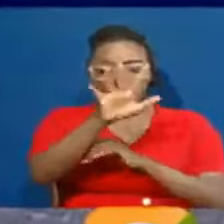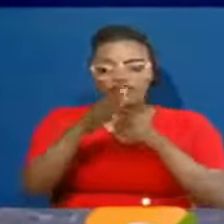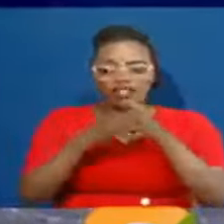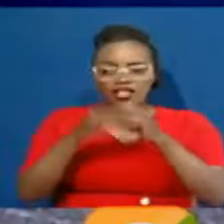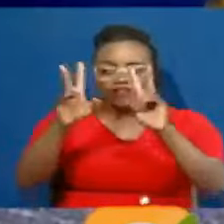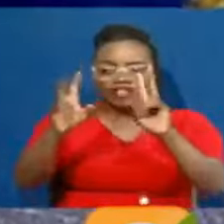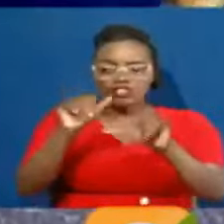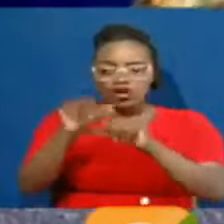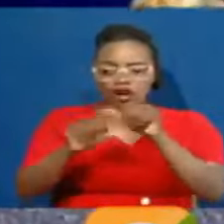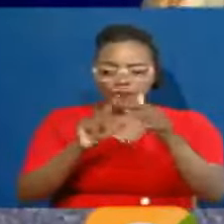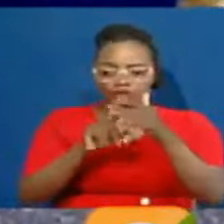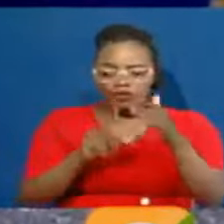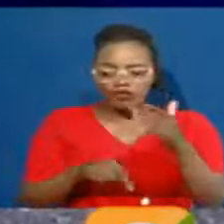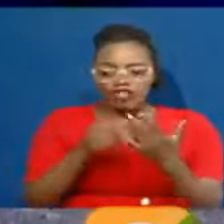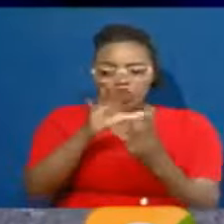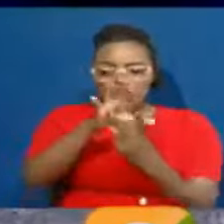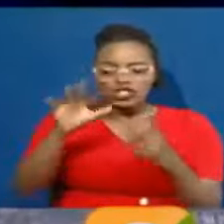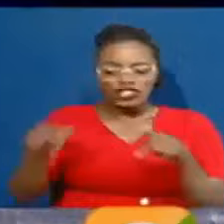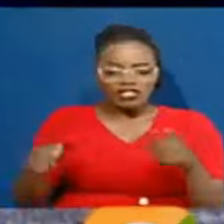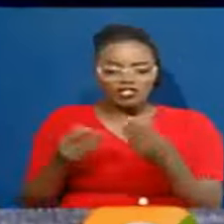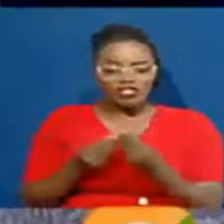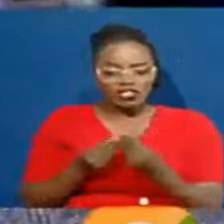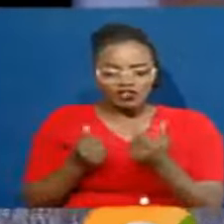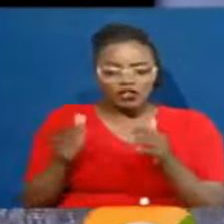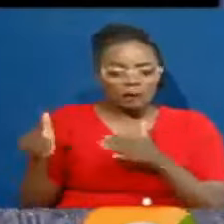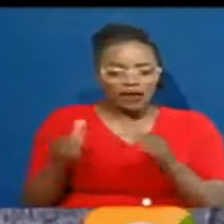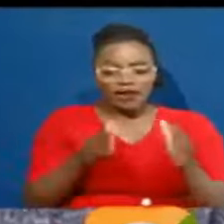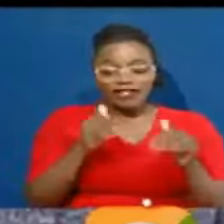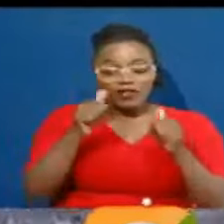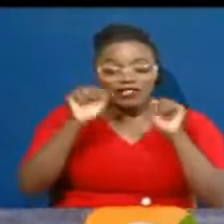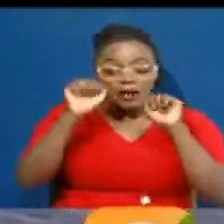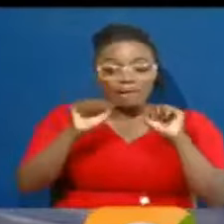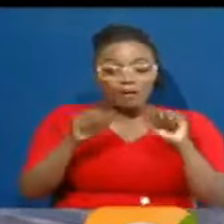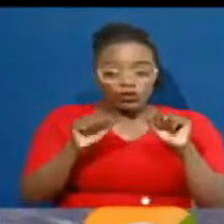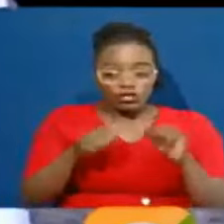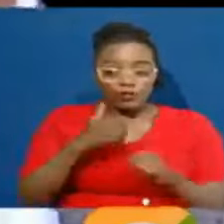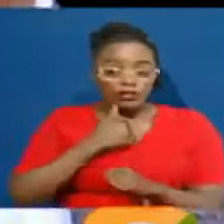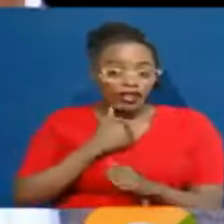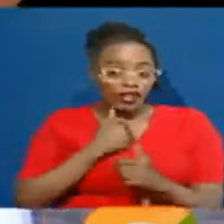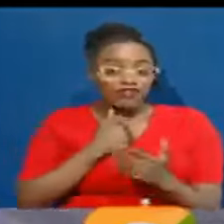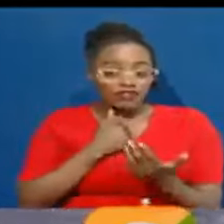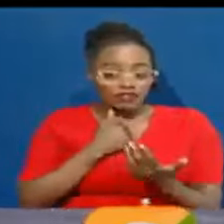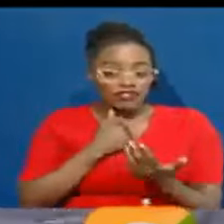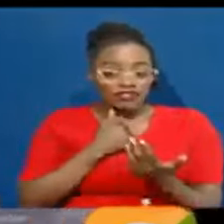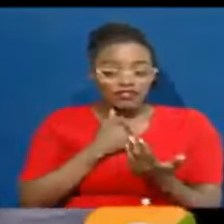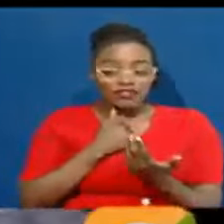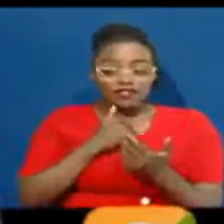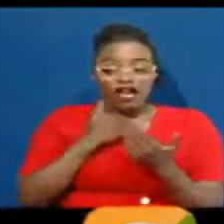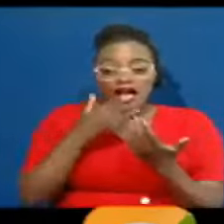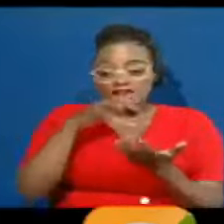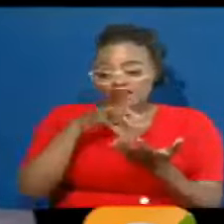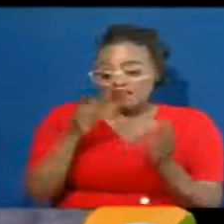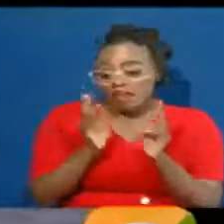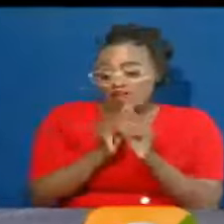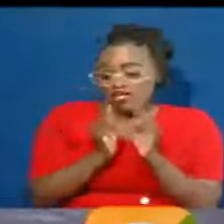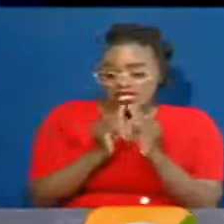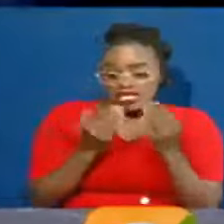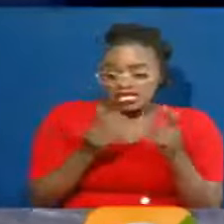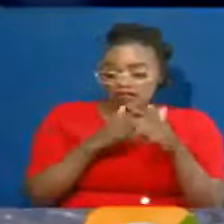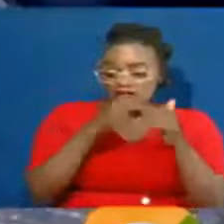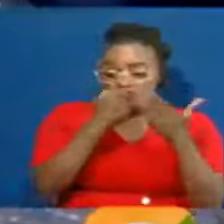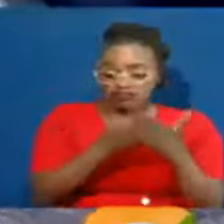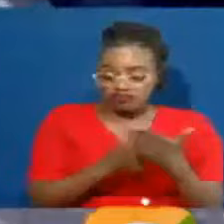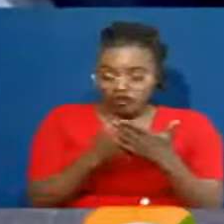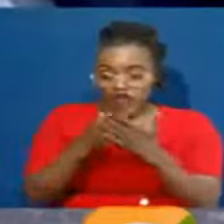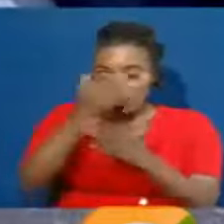the issue of alternative dispute resolution mechanisms, where we can be able to have a sitting, mediation,